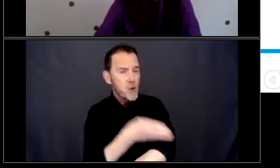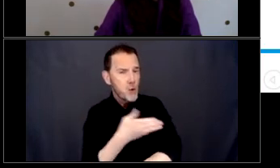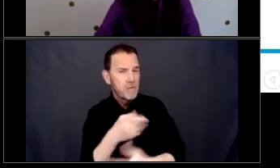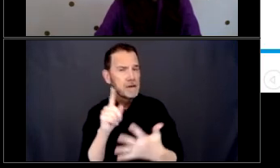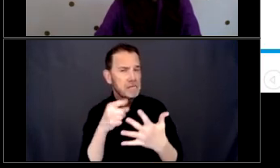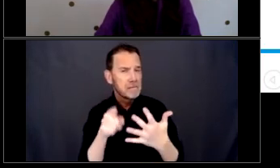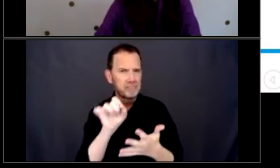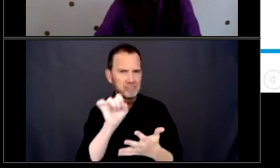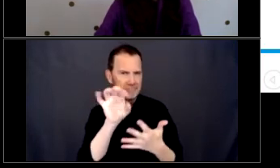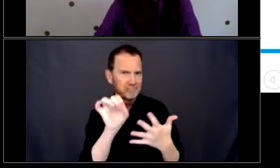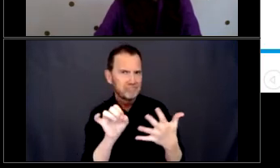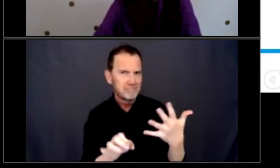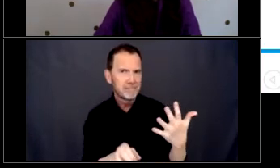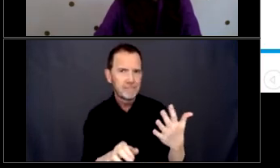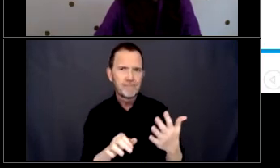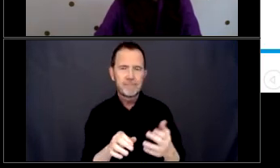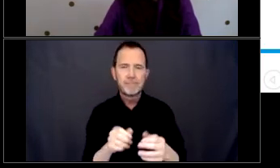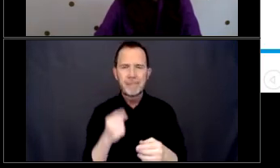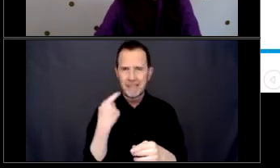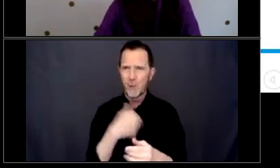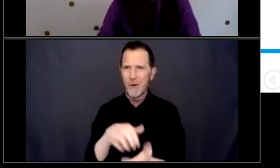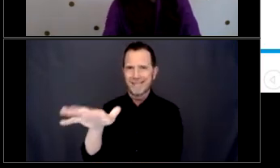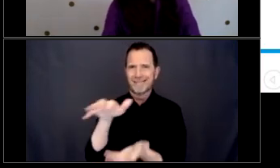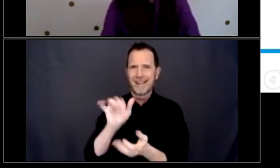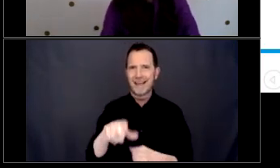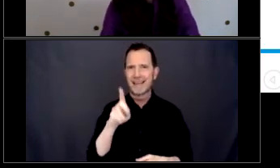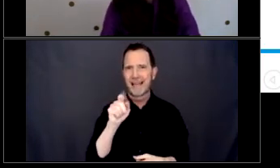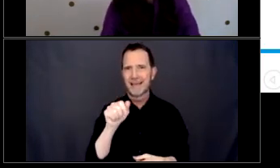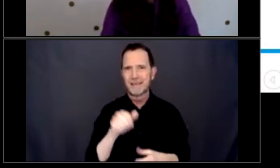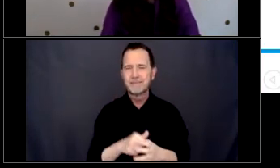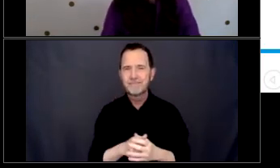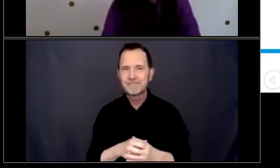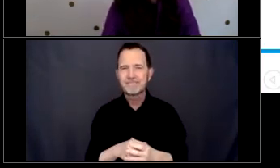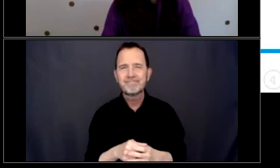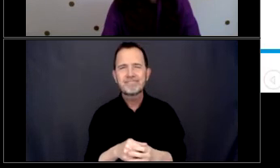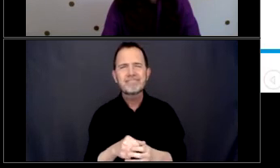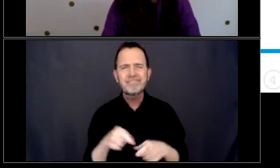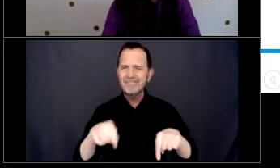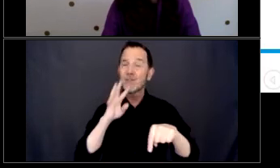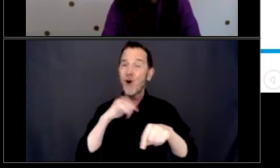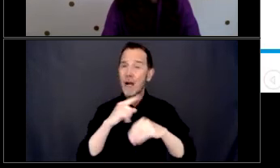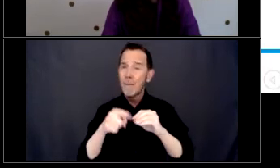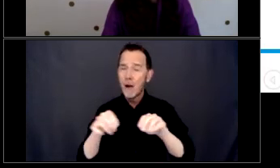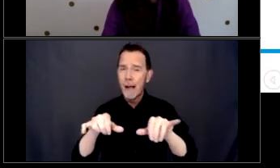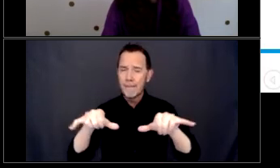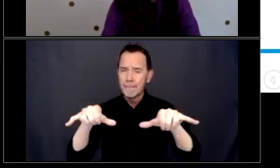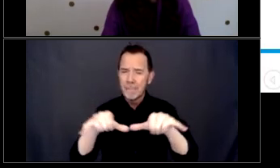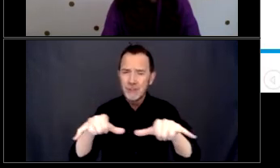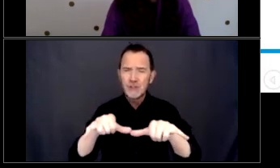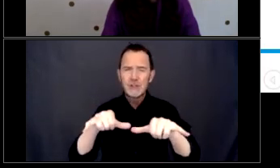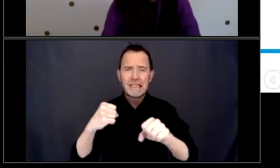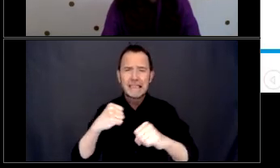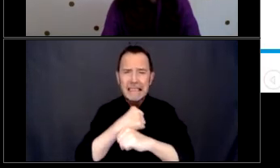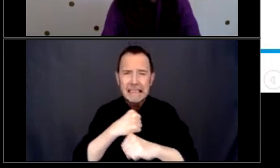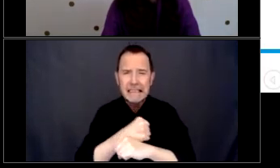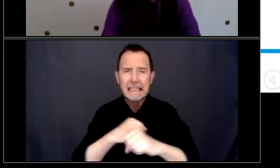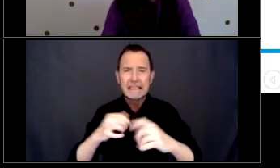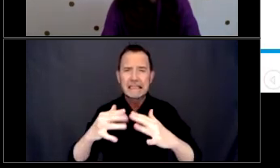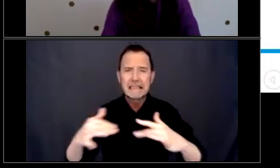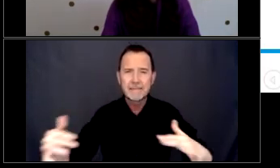of the things that has to be reimagined about metrics is we've got to interrupt the thought process, because in all